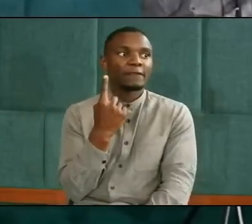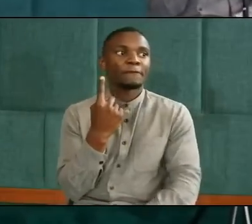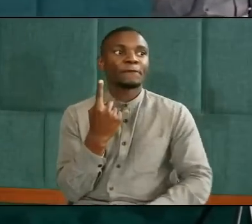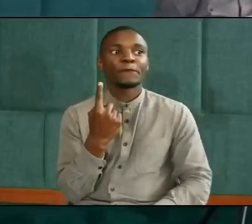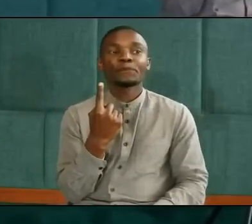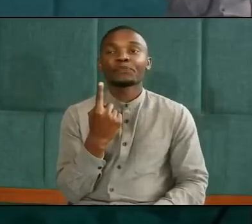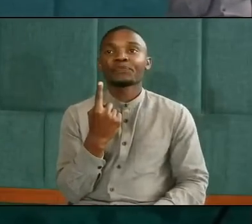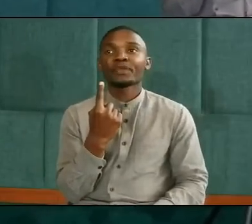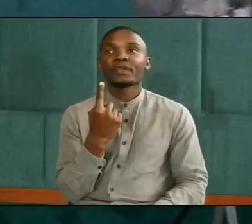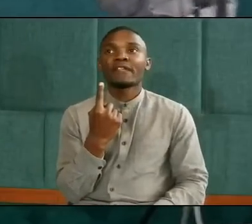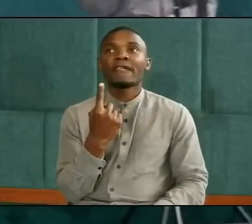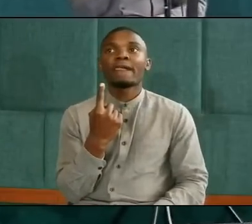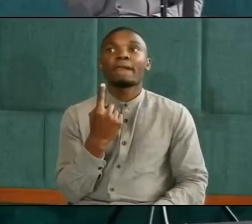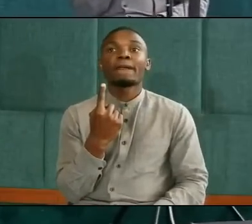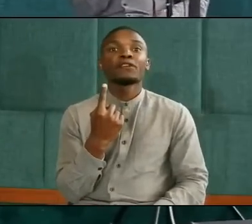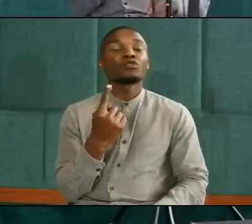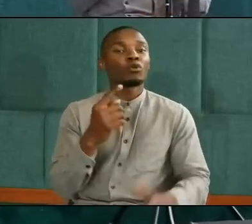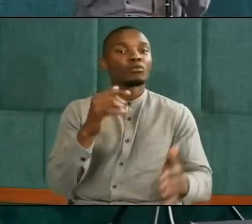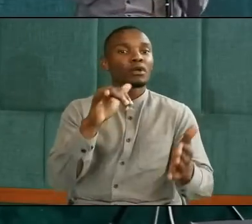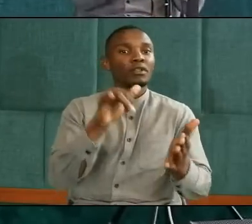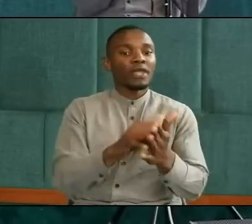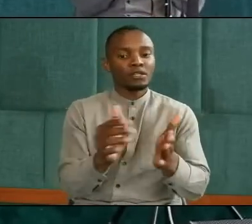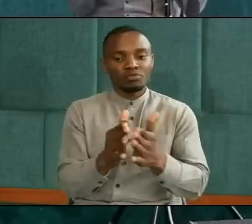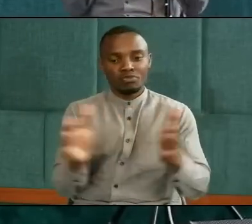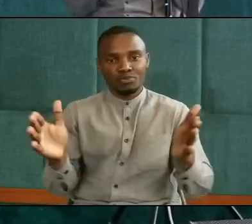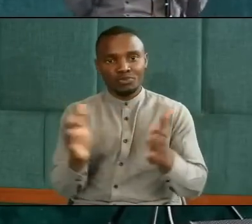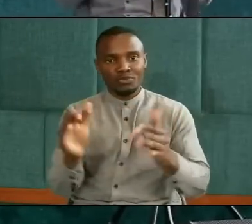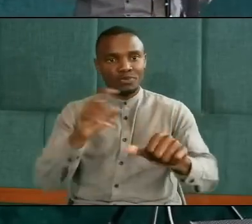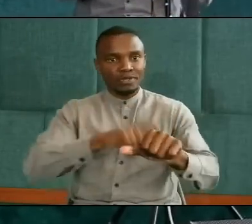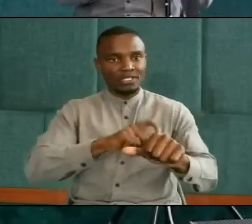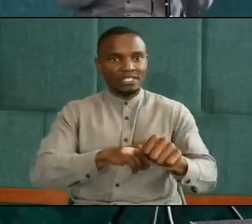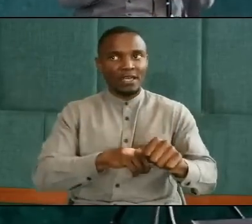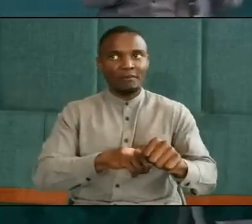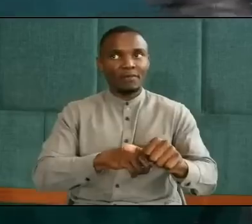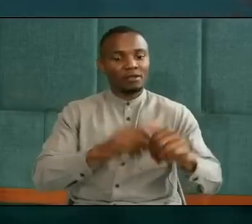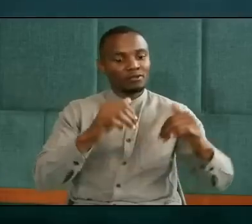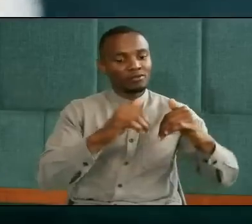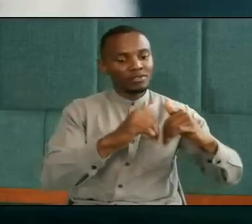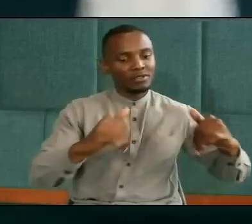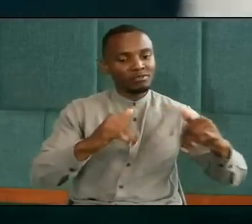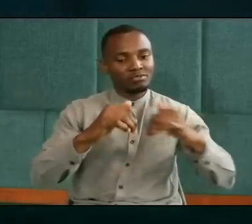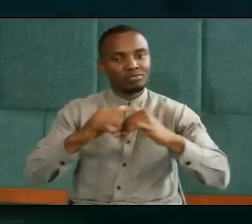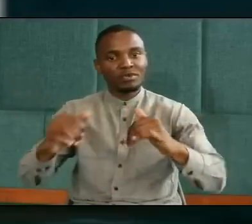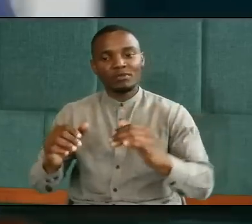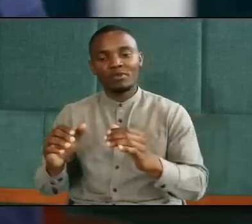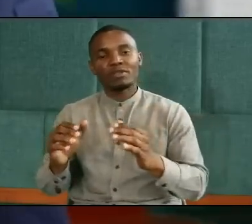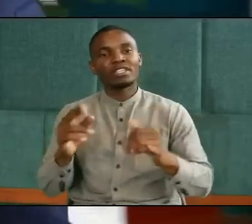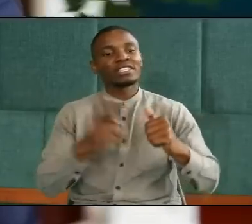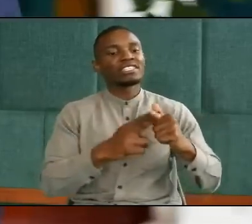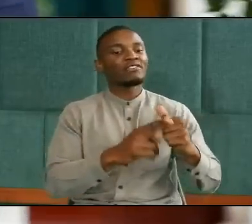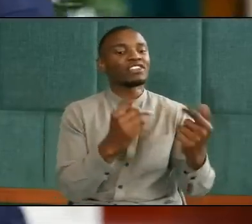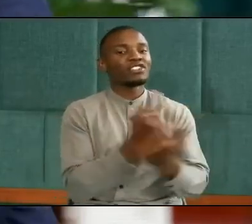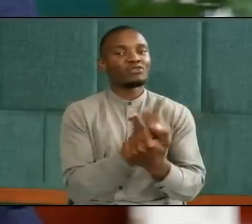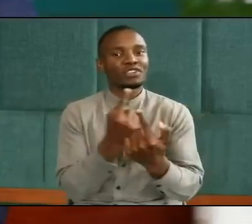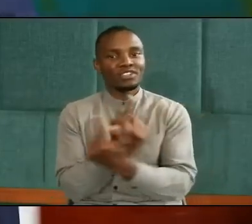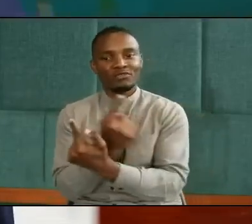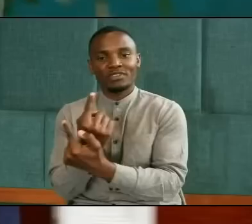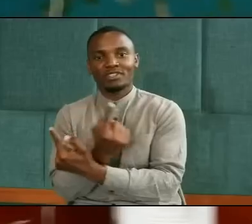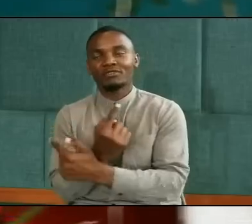Yes. So that period of time is divided up in seven different epoch or